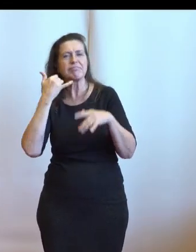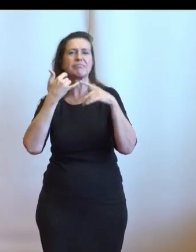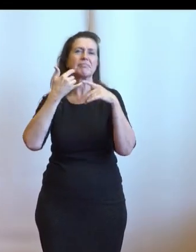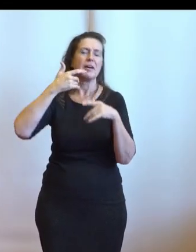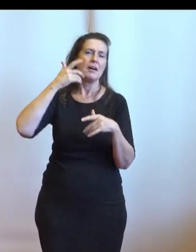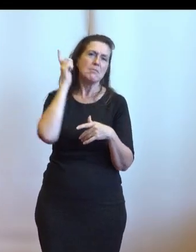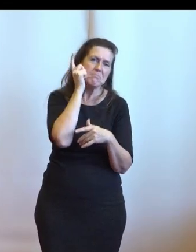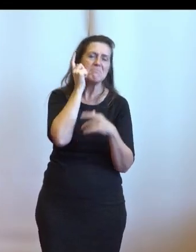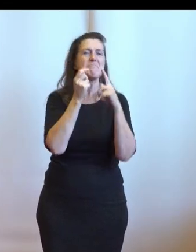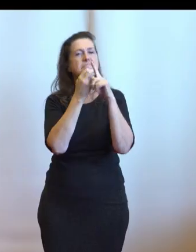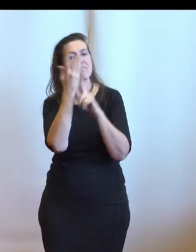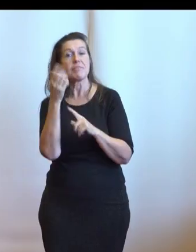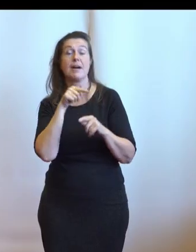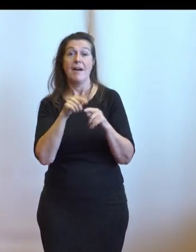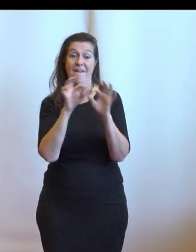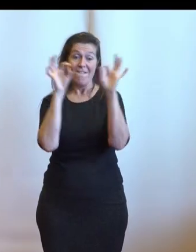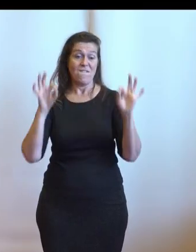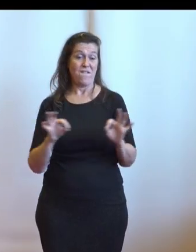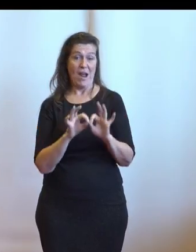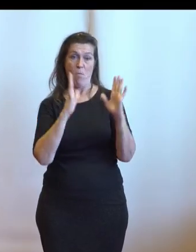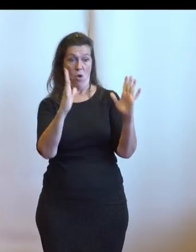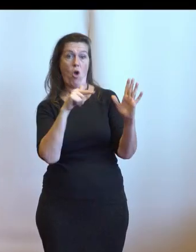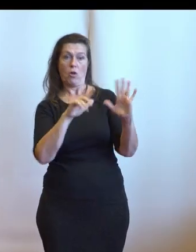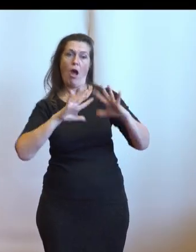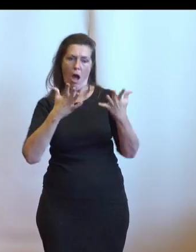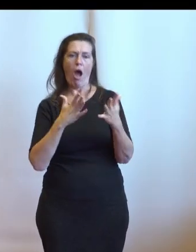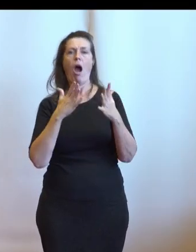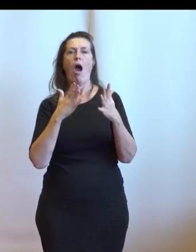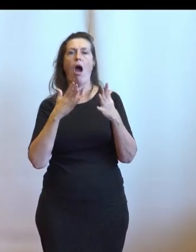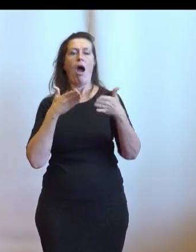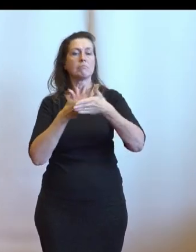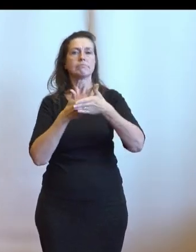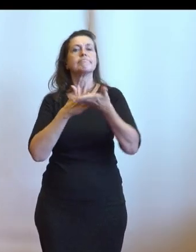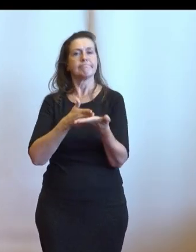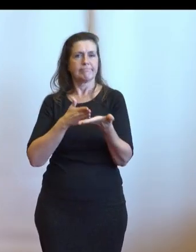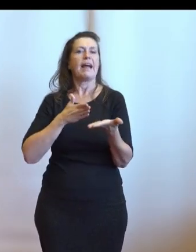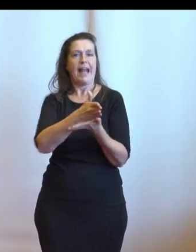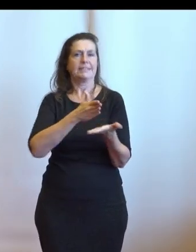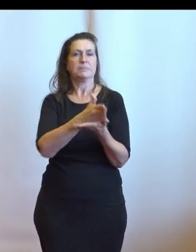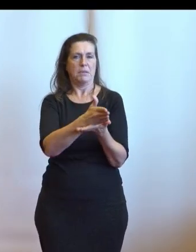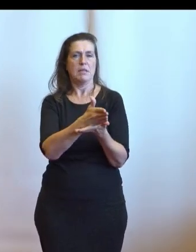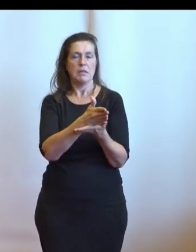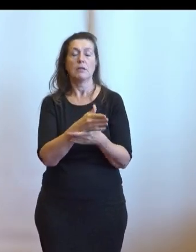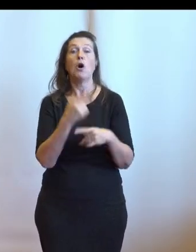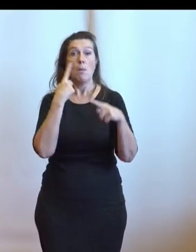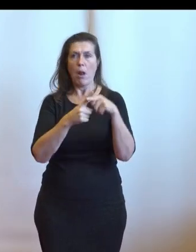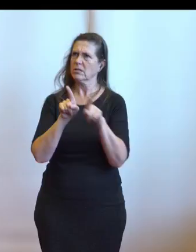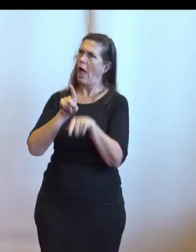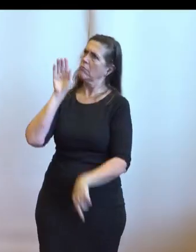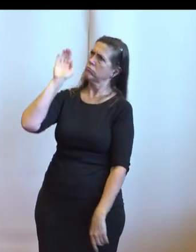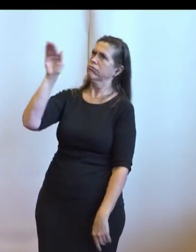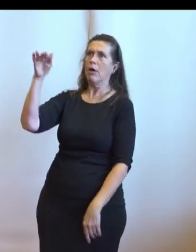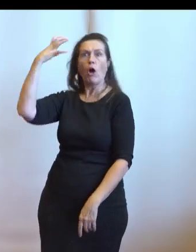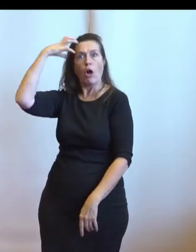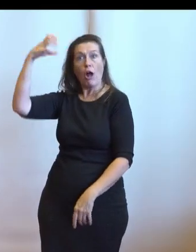but also serves a lot for all the stakeholders to go to government and say, hey, these are